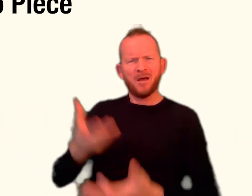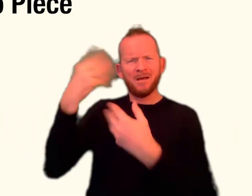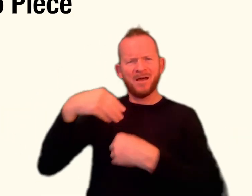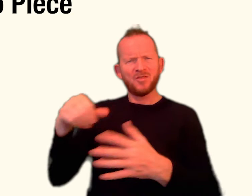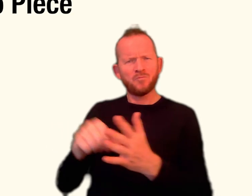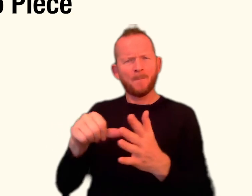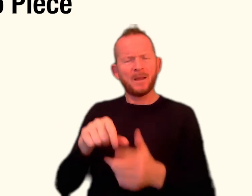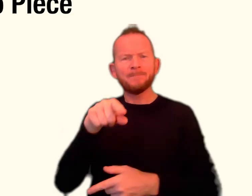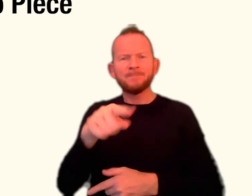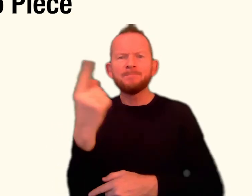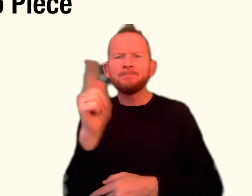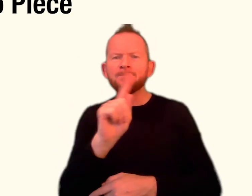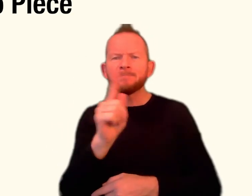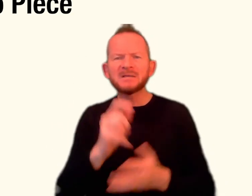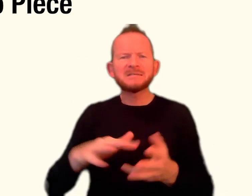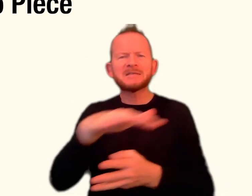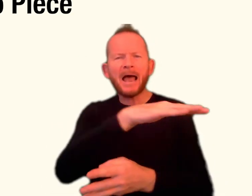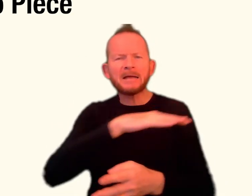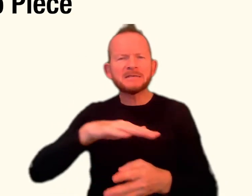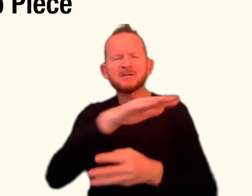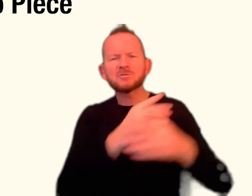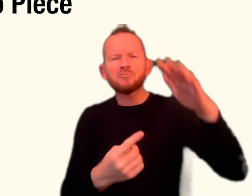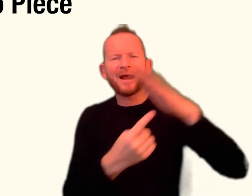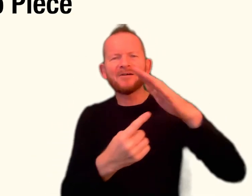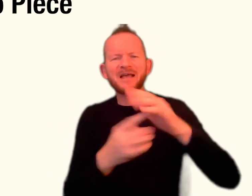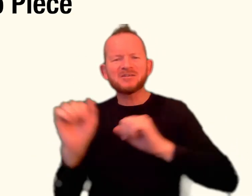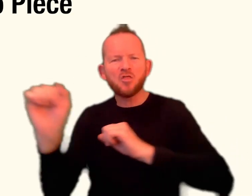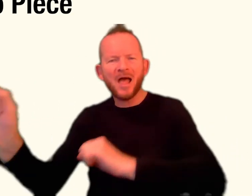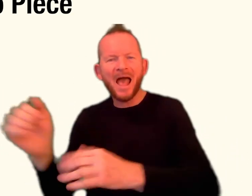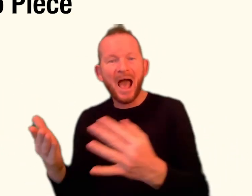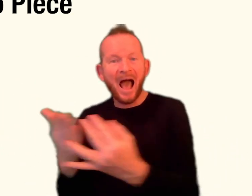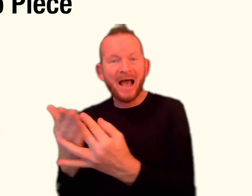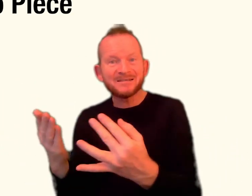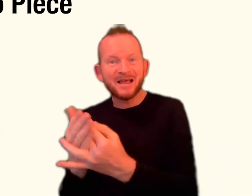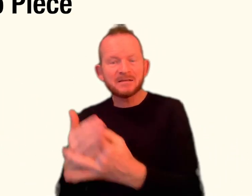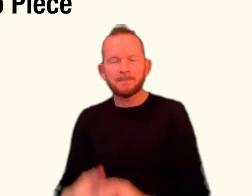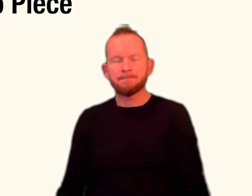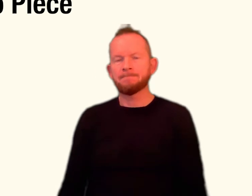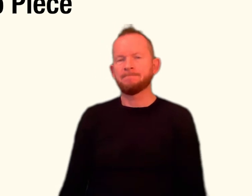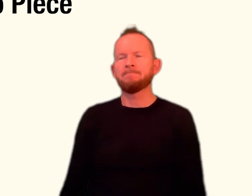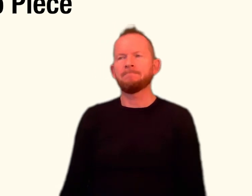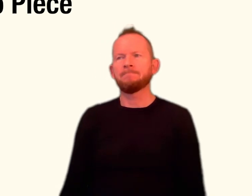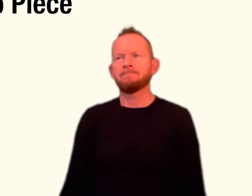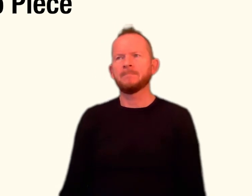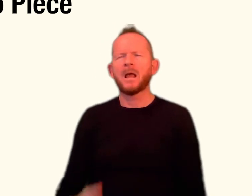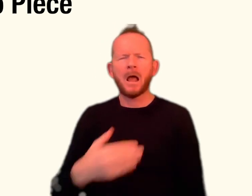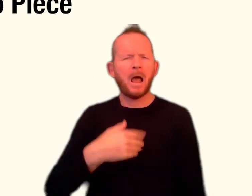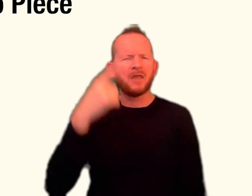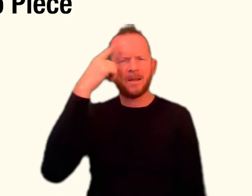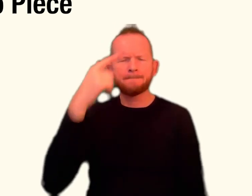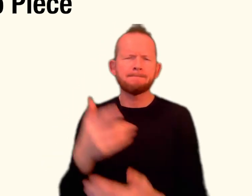is a society that does not prioritise their access. I think there were many changes in the